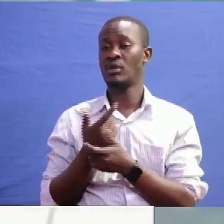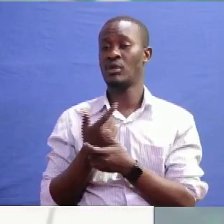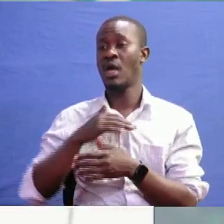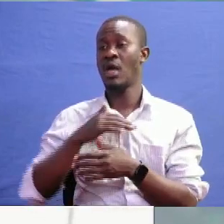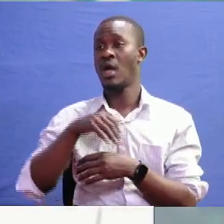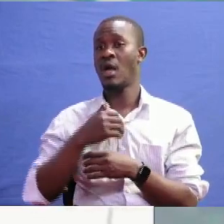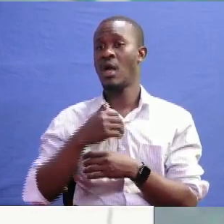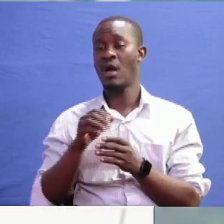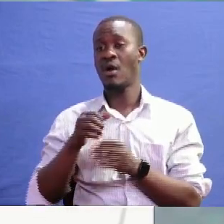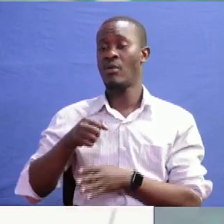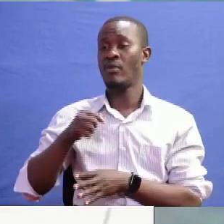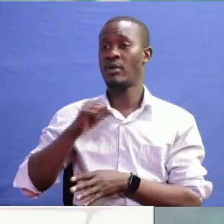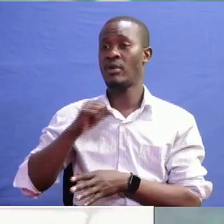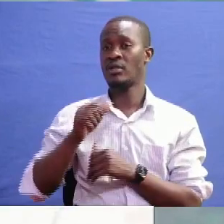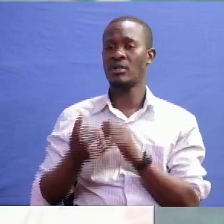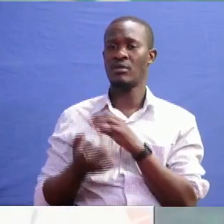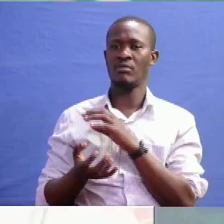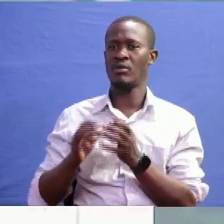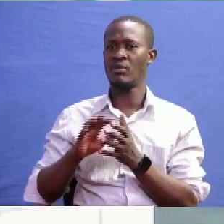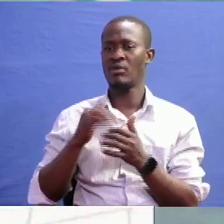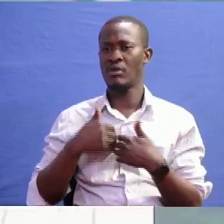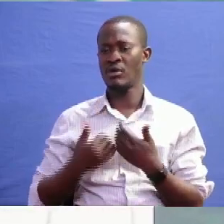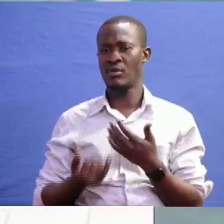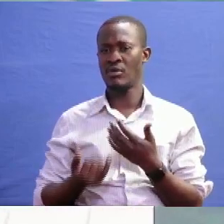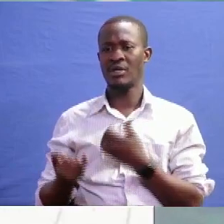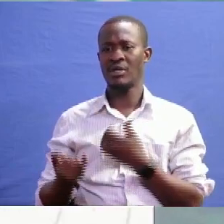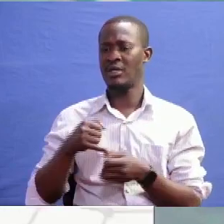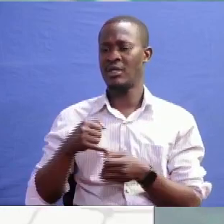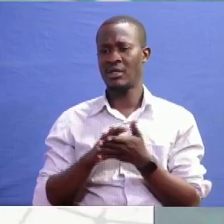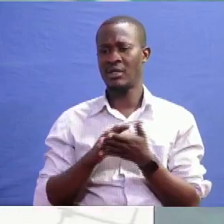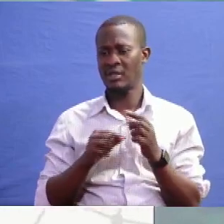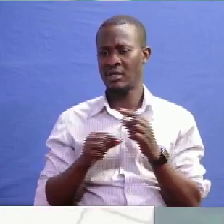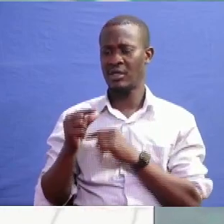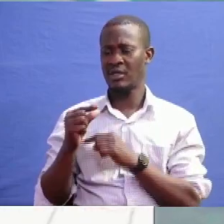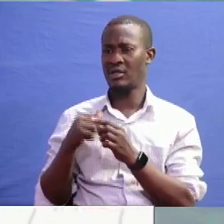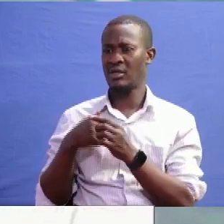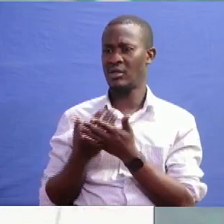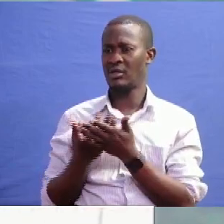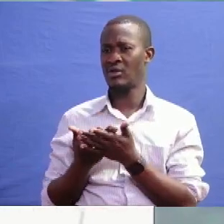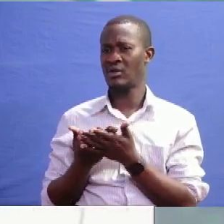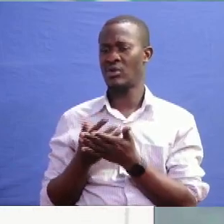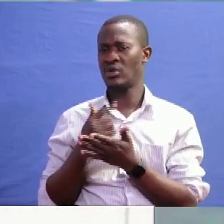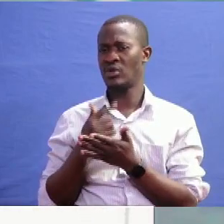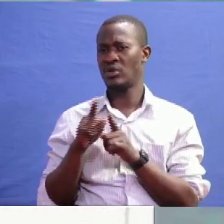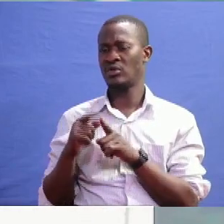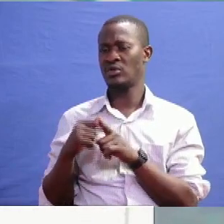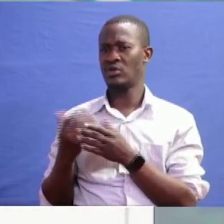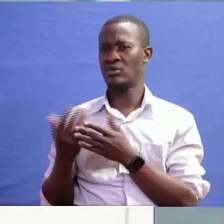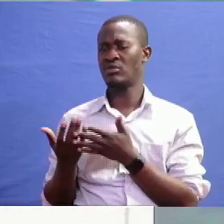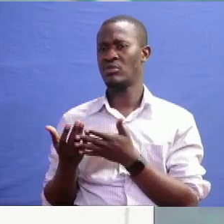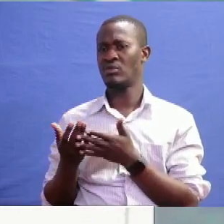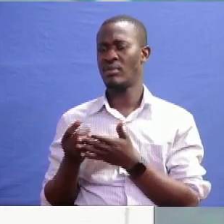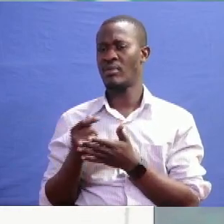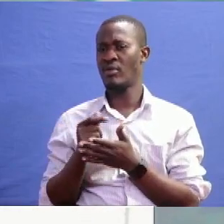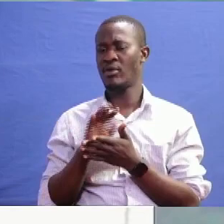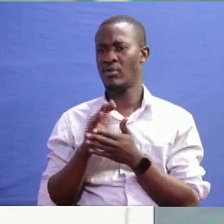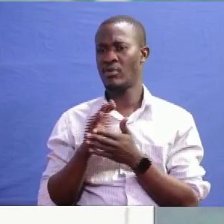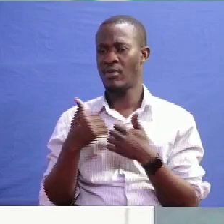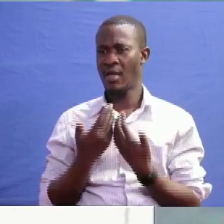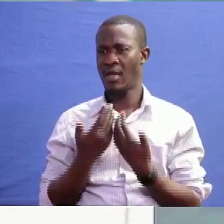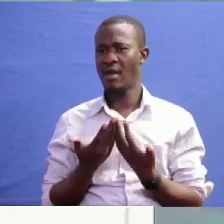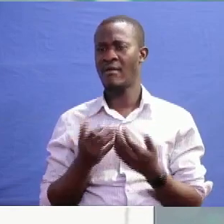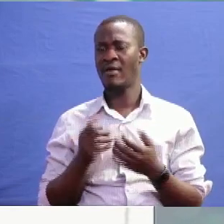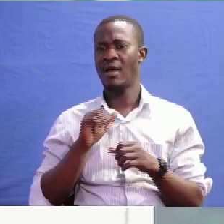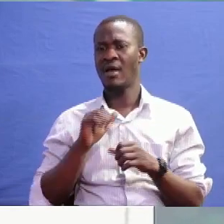is a mix of our internally generated revenues like loan recoveries and also capitation from government. So we have commitment on